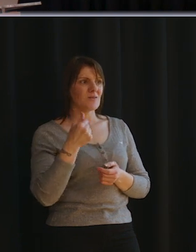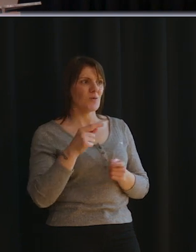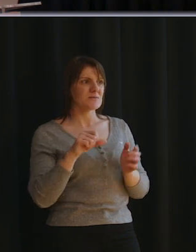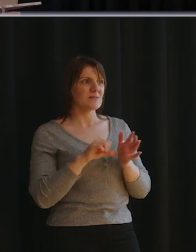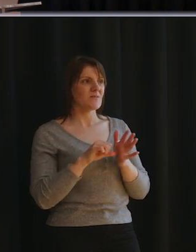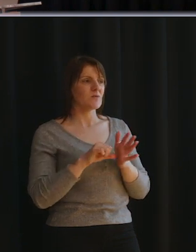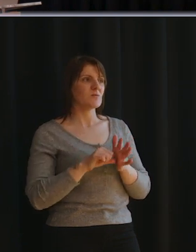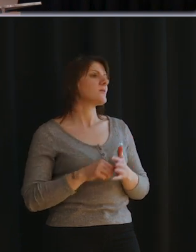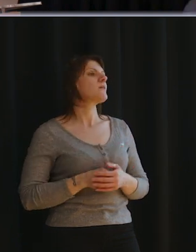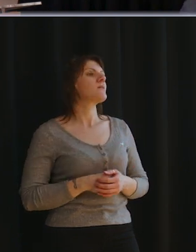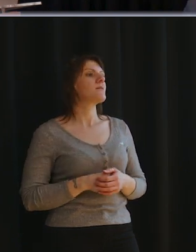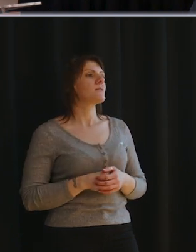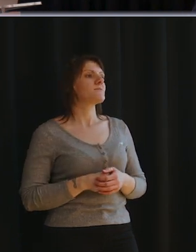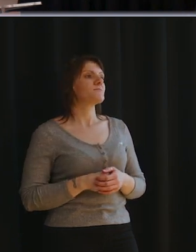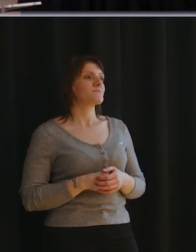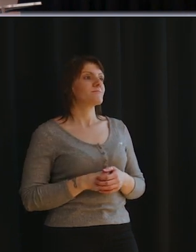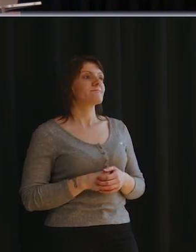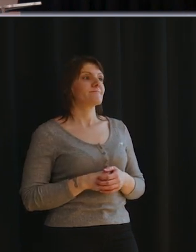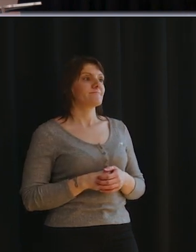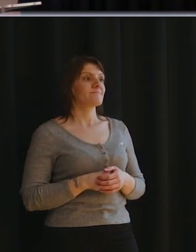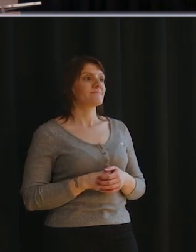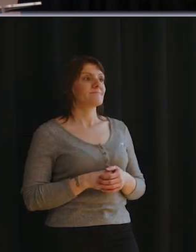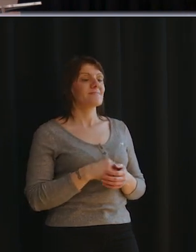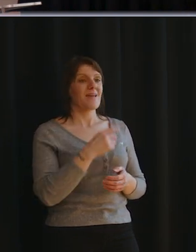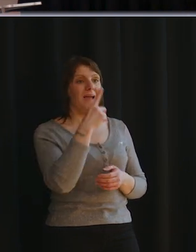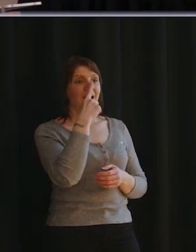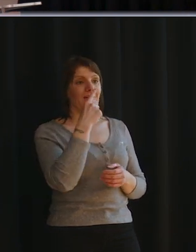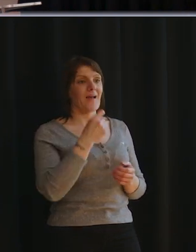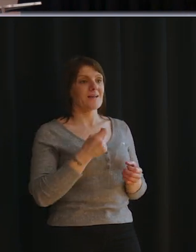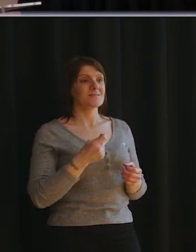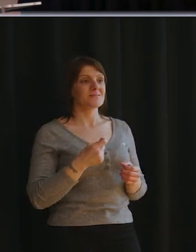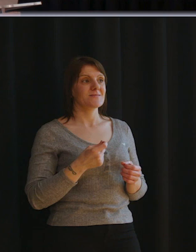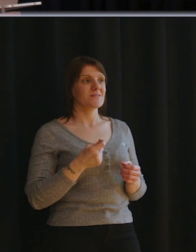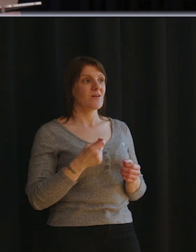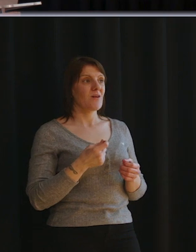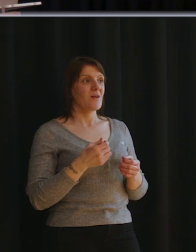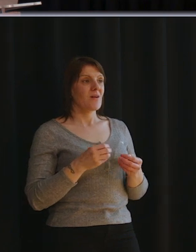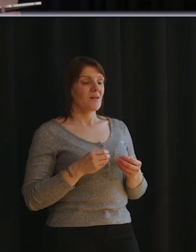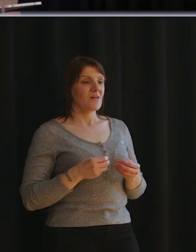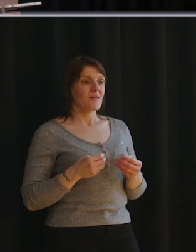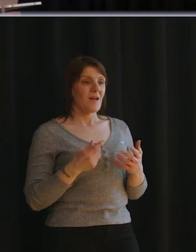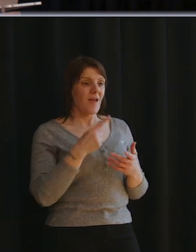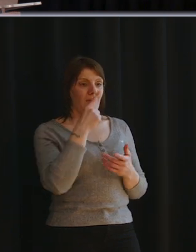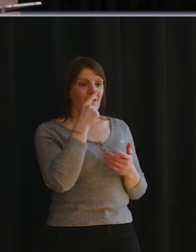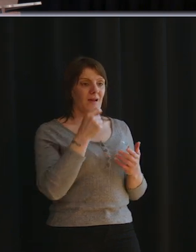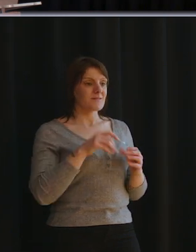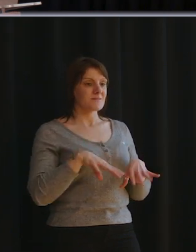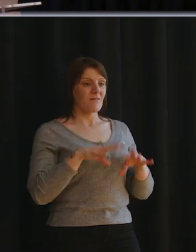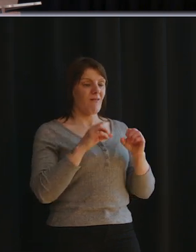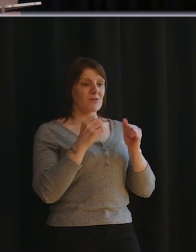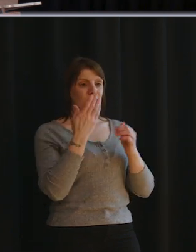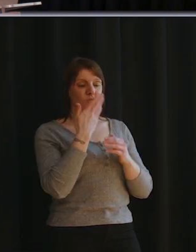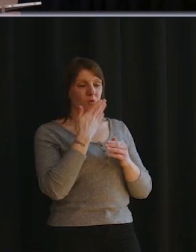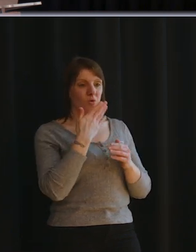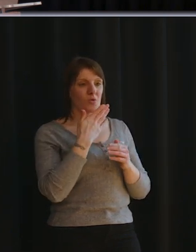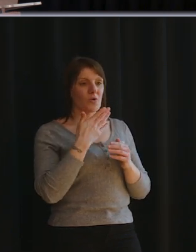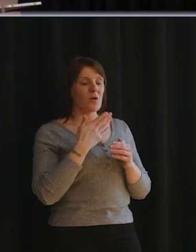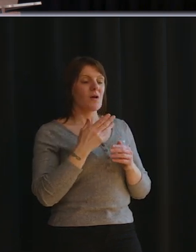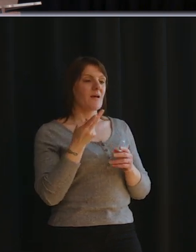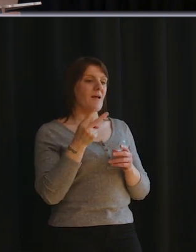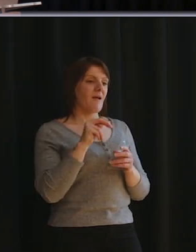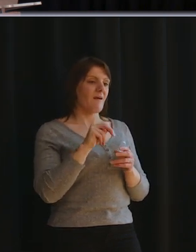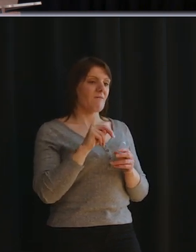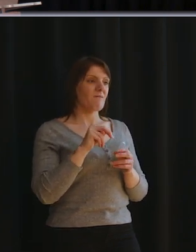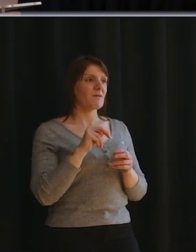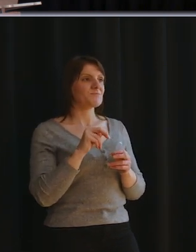to say that it can manifest that way, but it also can manifest where they are coping at school. Yeah. And they're not coping at home, and then people are